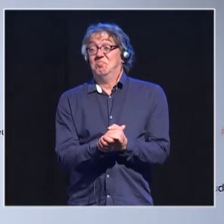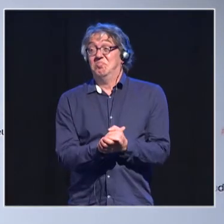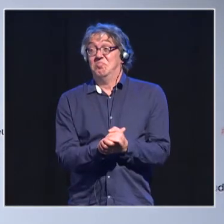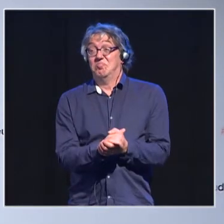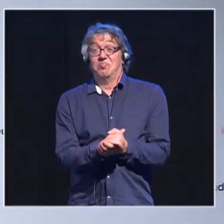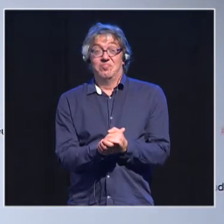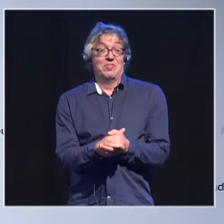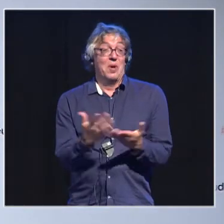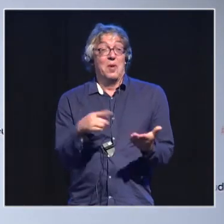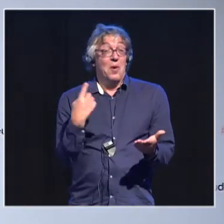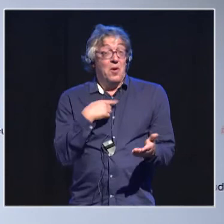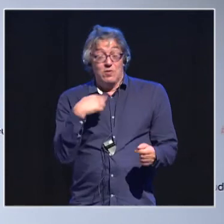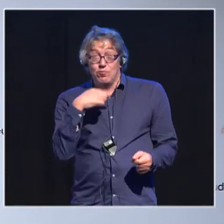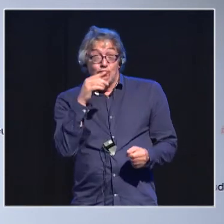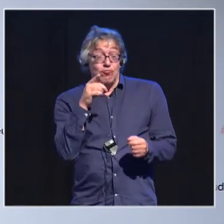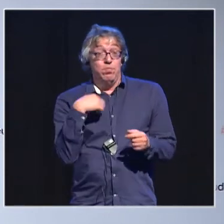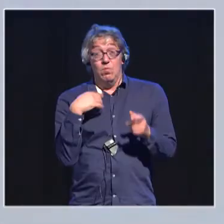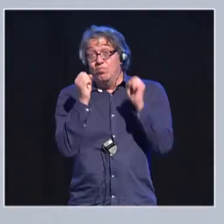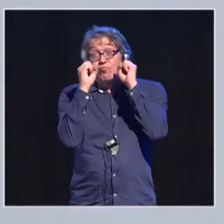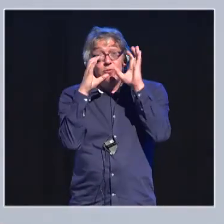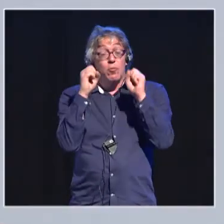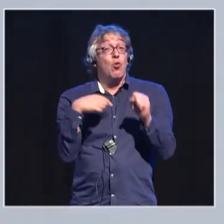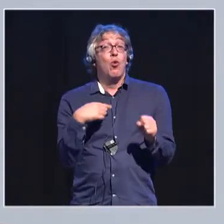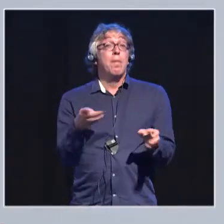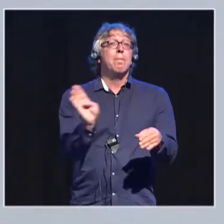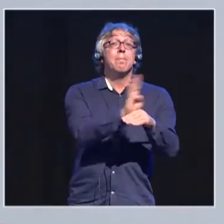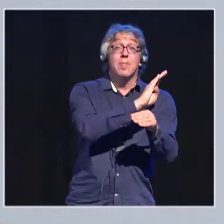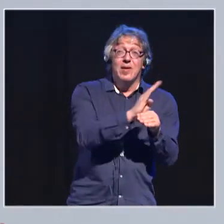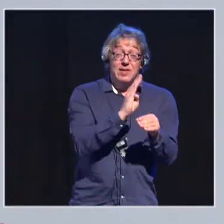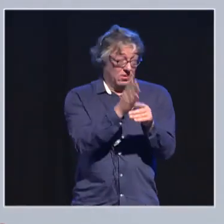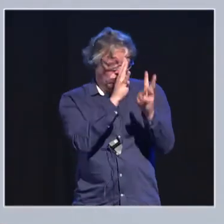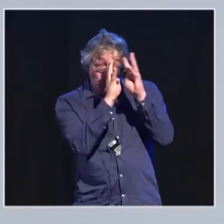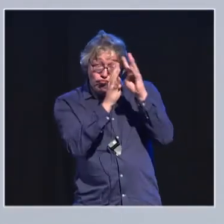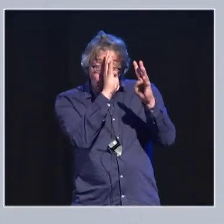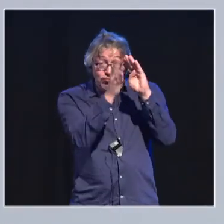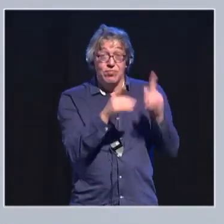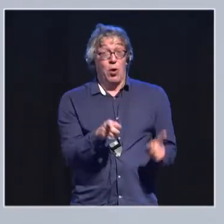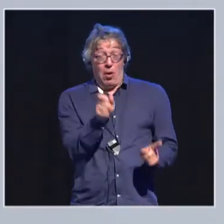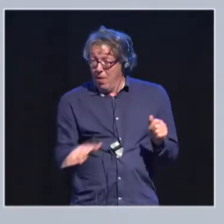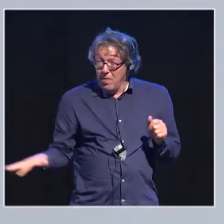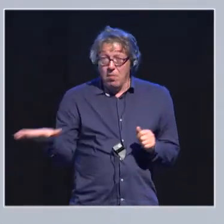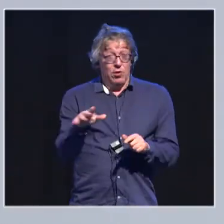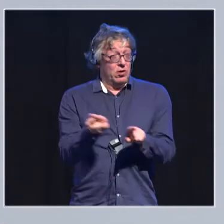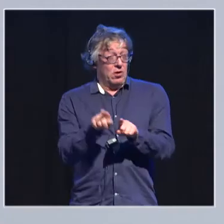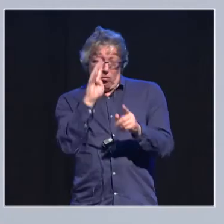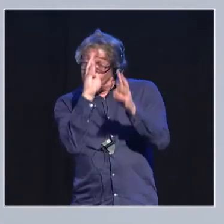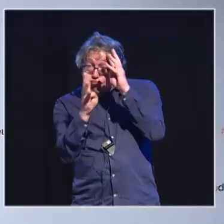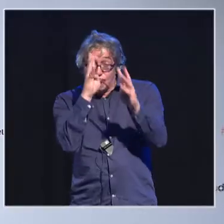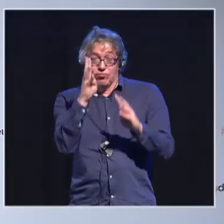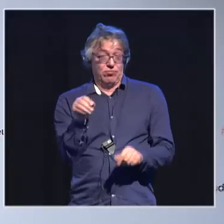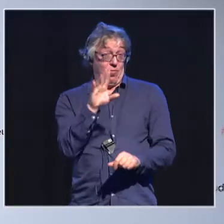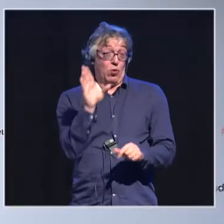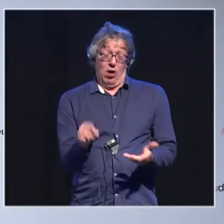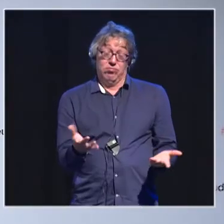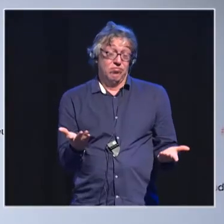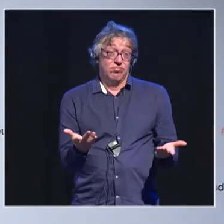how creative and innovative our private sector and our people are in the continent. You